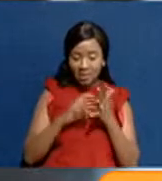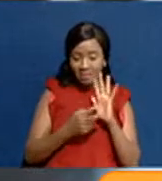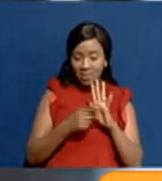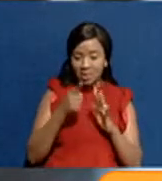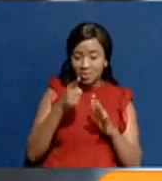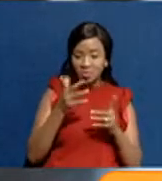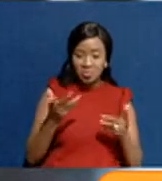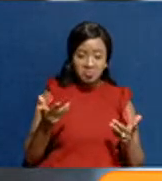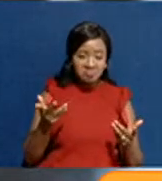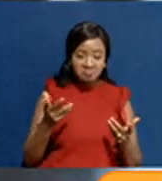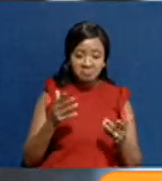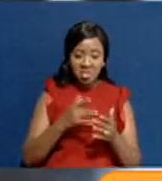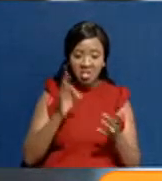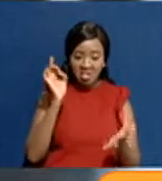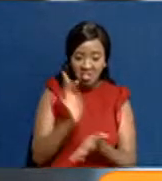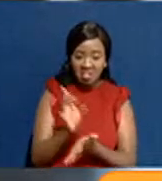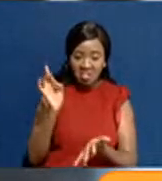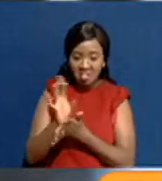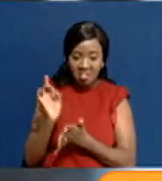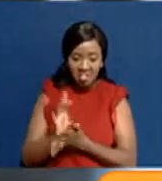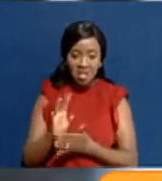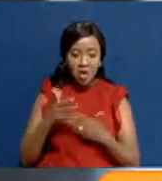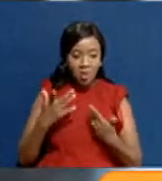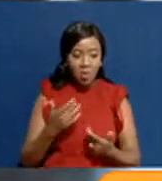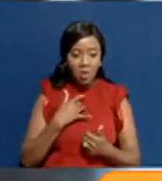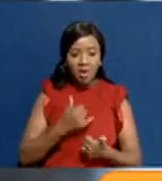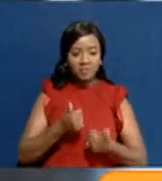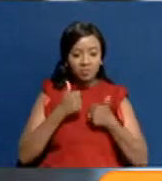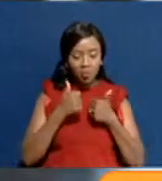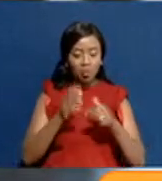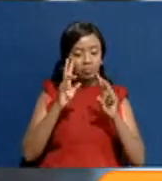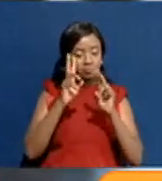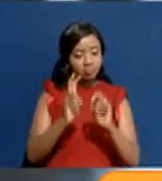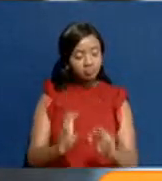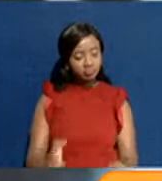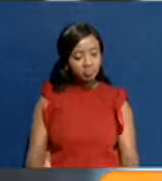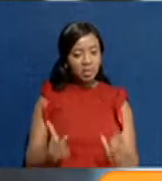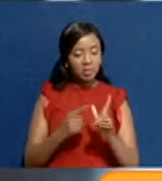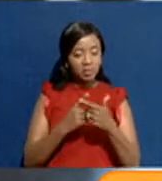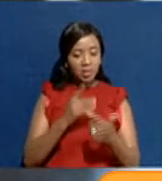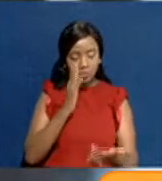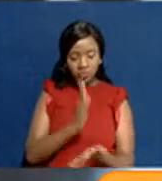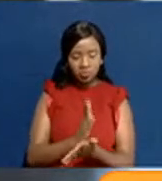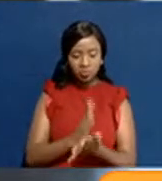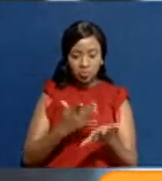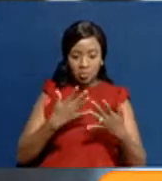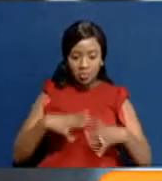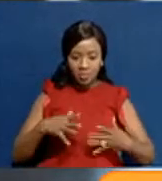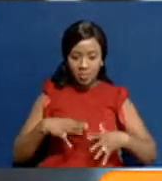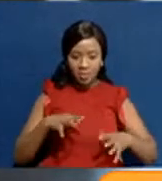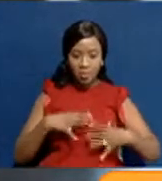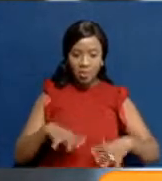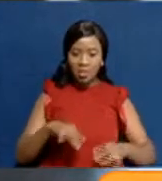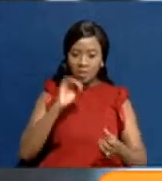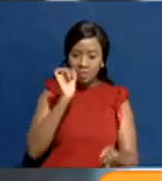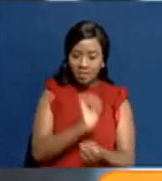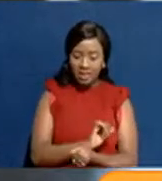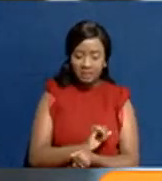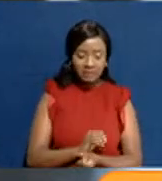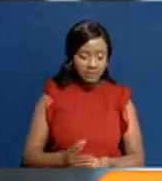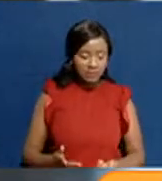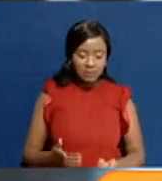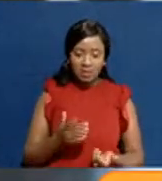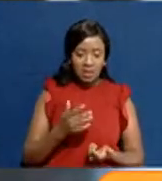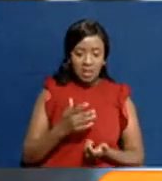end up with termination, or there will be proper investigations and people really brought to book? Because again, things